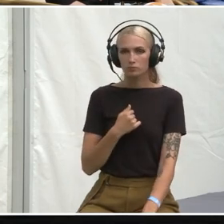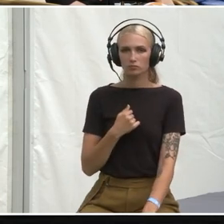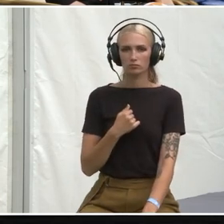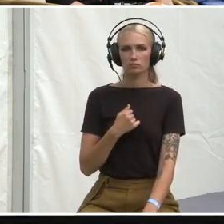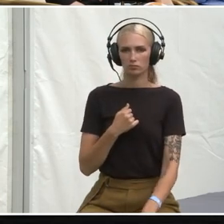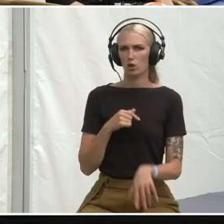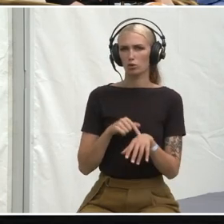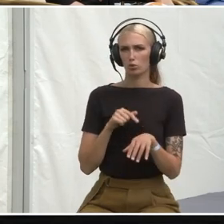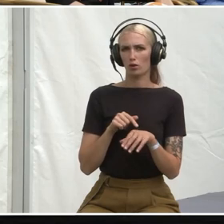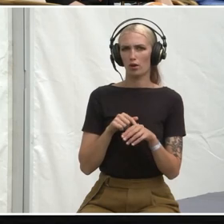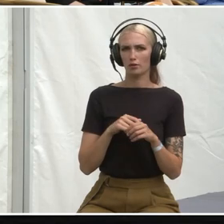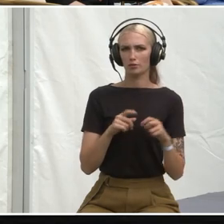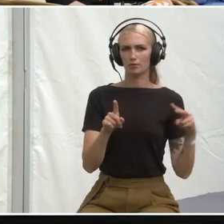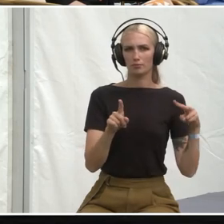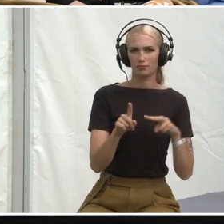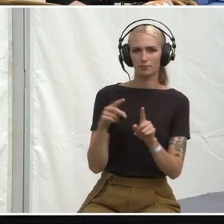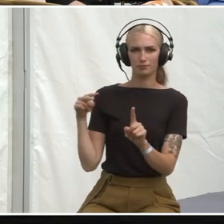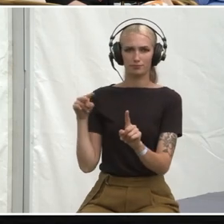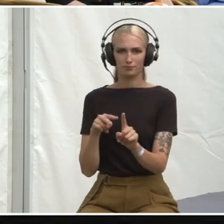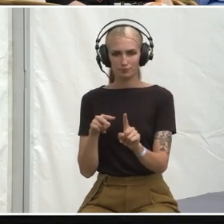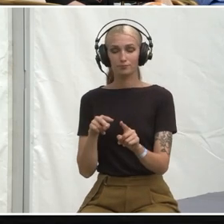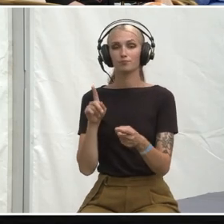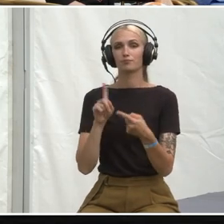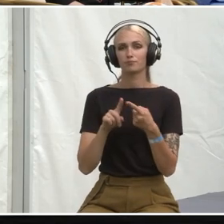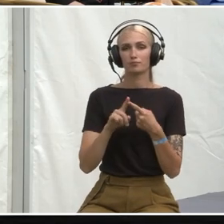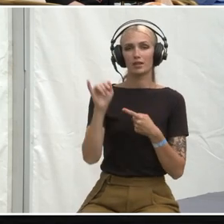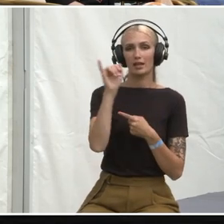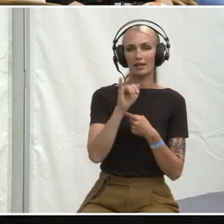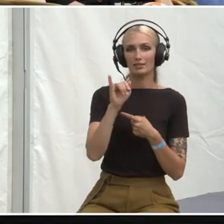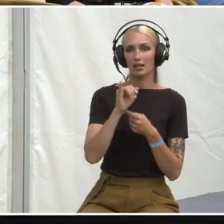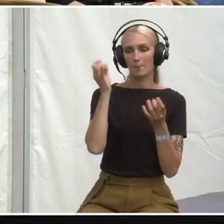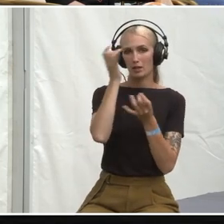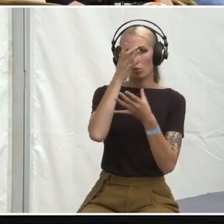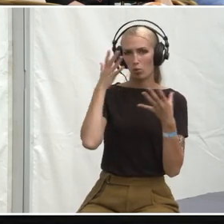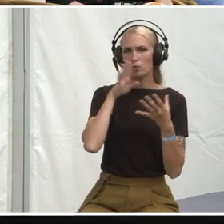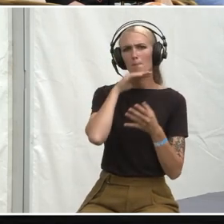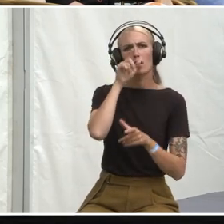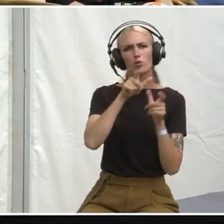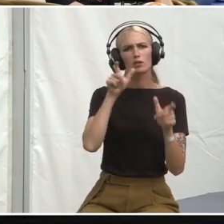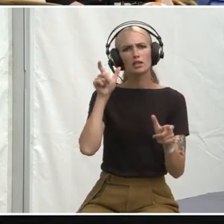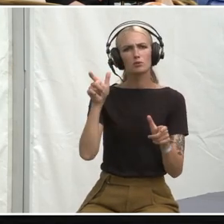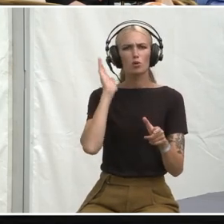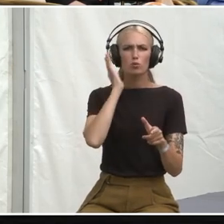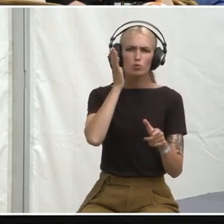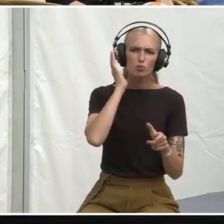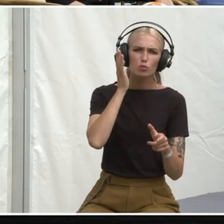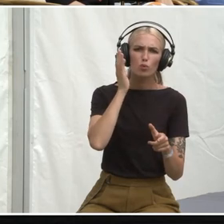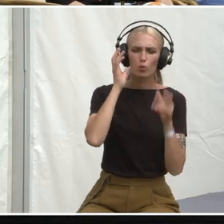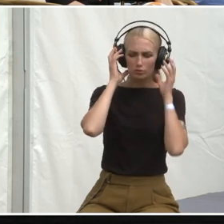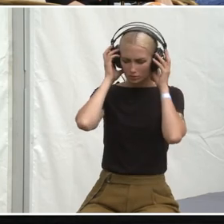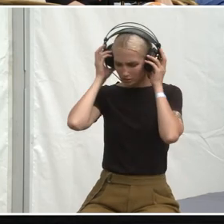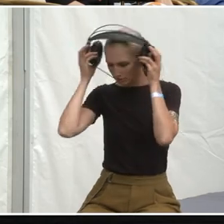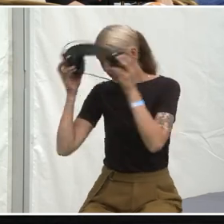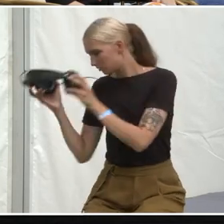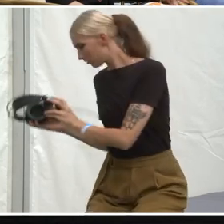two sides. So there's the Instagram culture, where you see other people being successful. There's